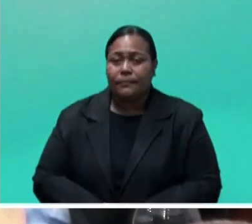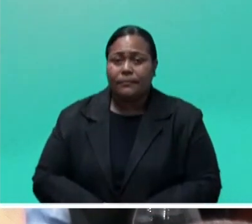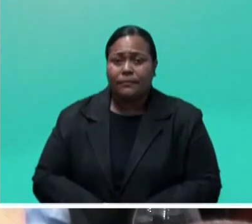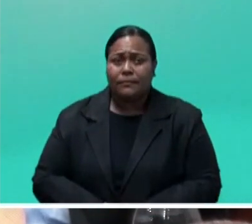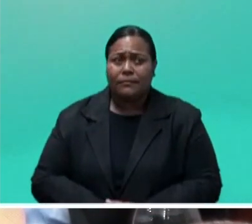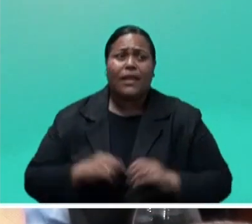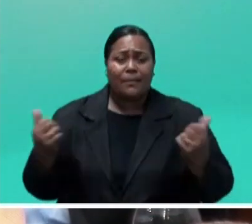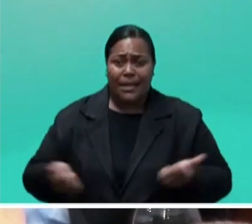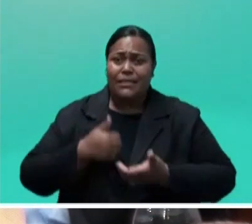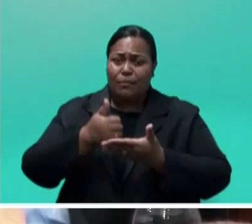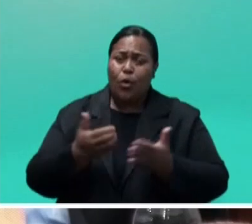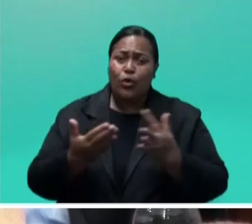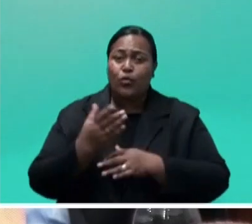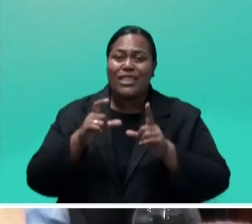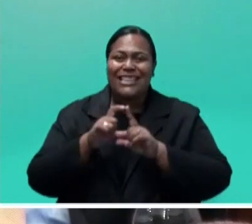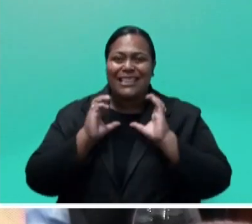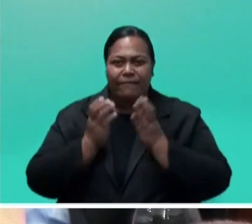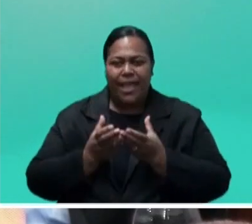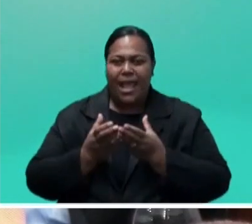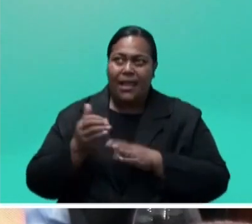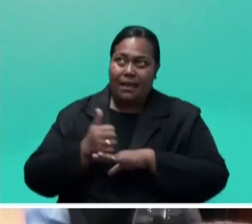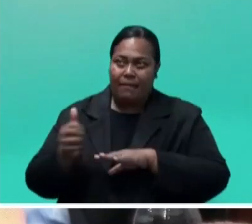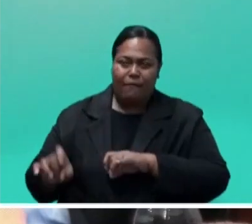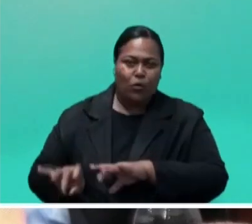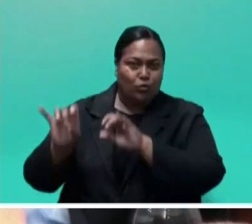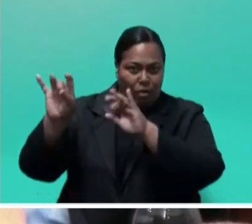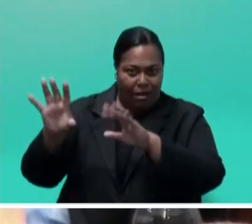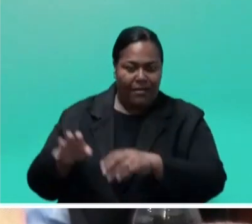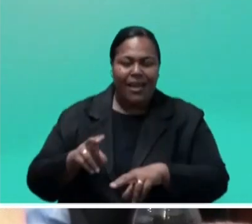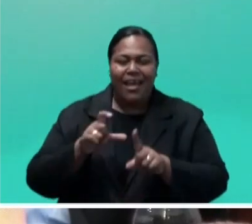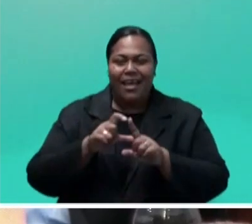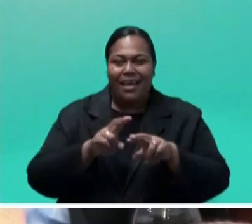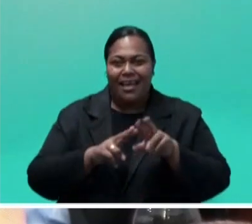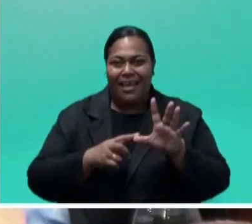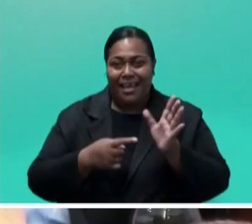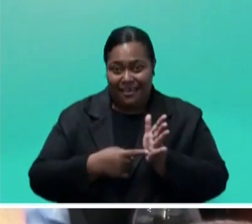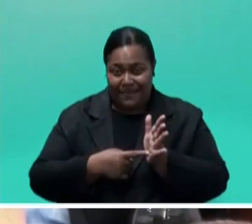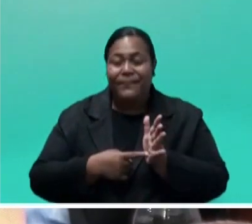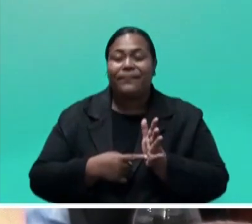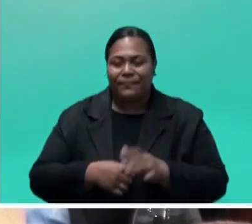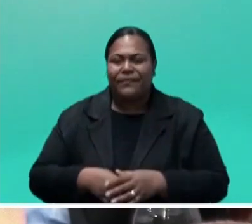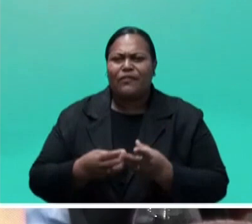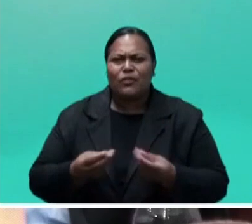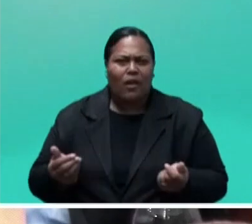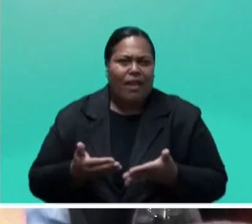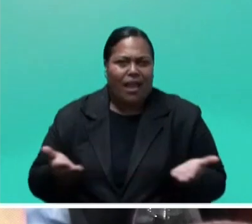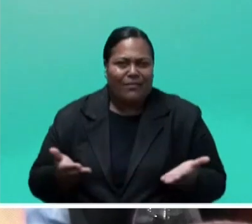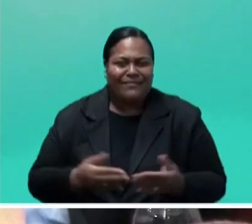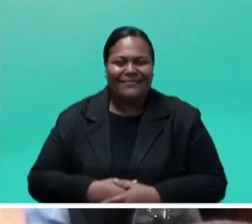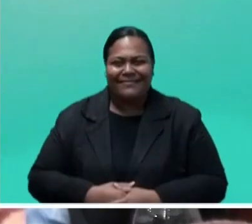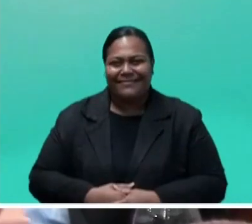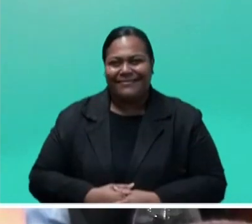provided by DFAT, the Government of Australia, in terms of the solutions. But Honourable Speaker, we are